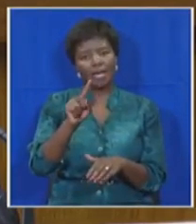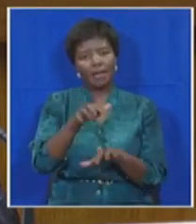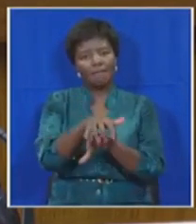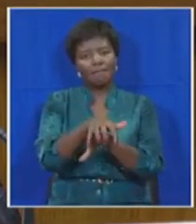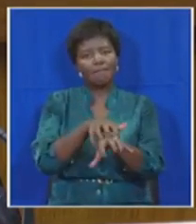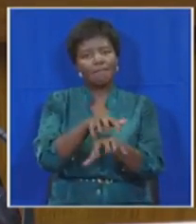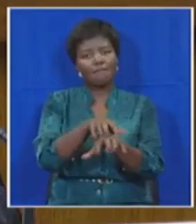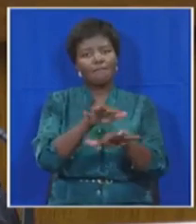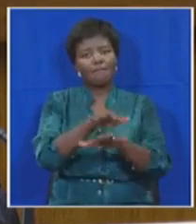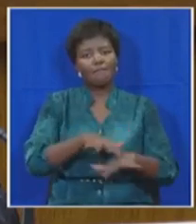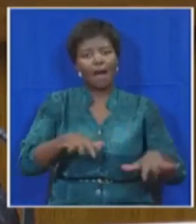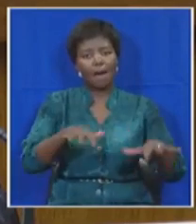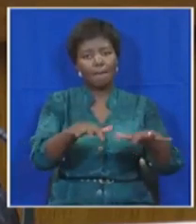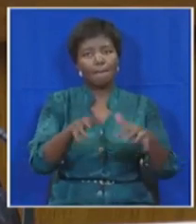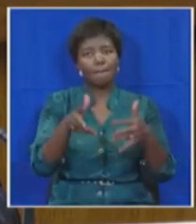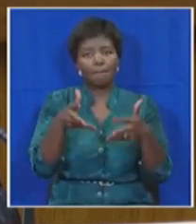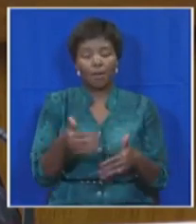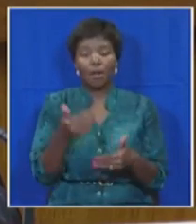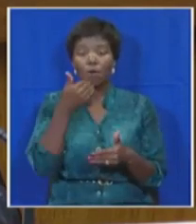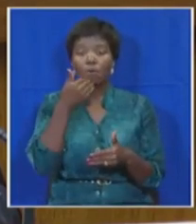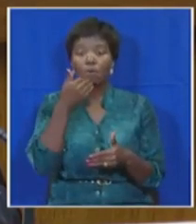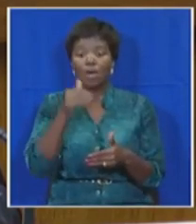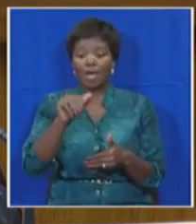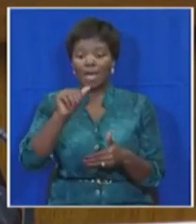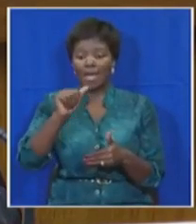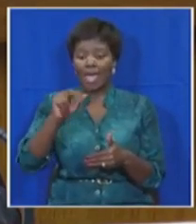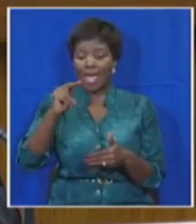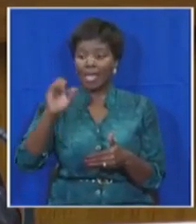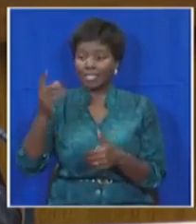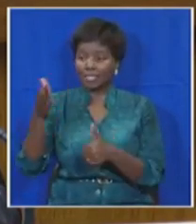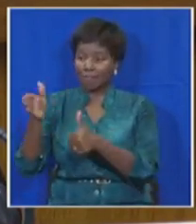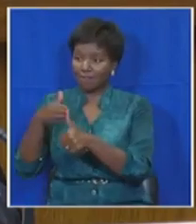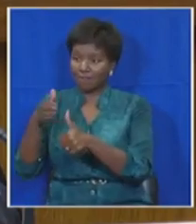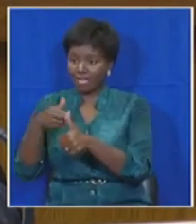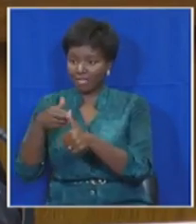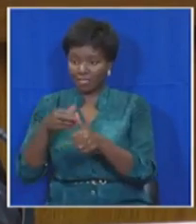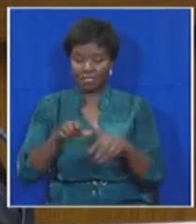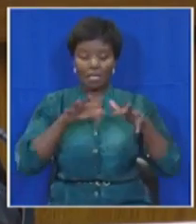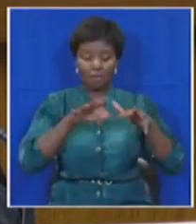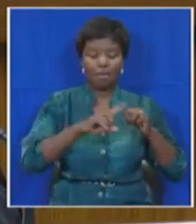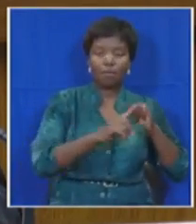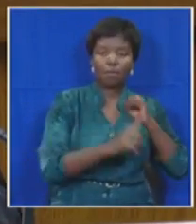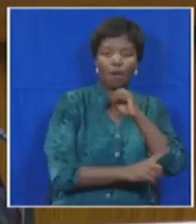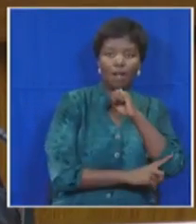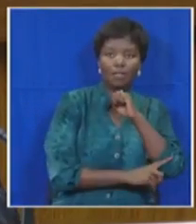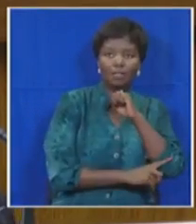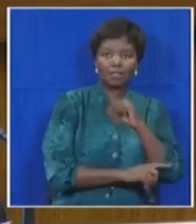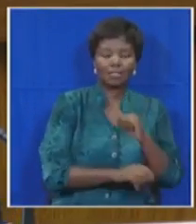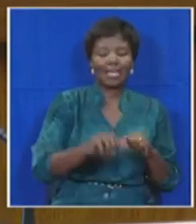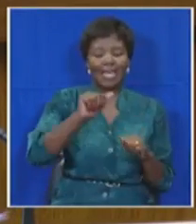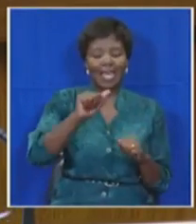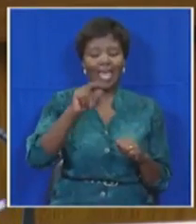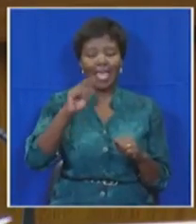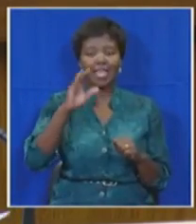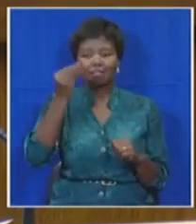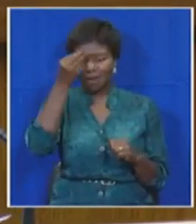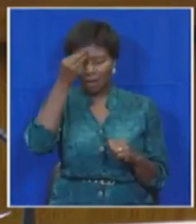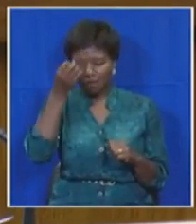about the ANC and the people last. The ANC have forgotten about our